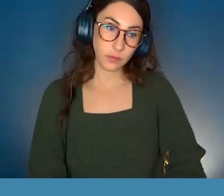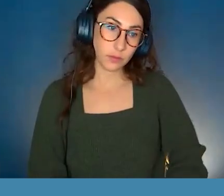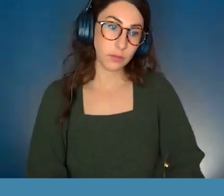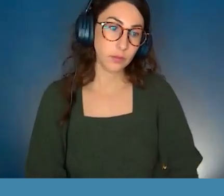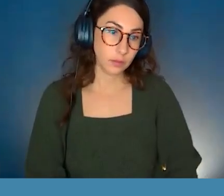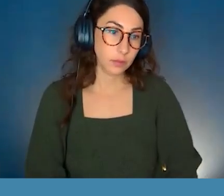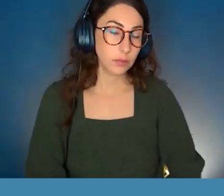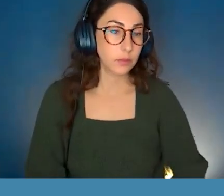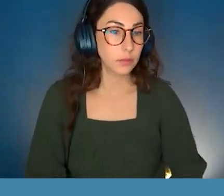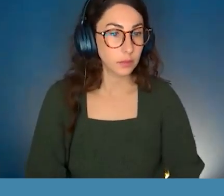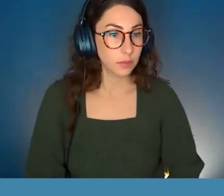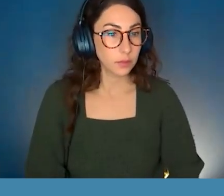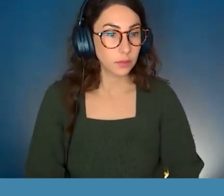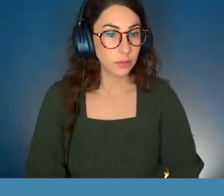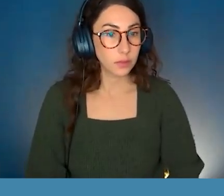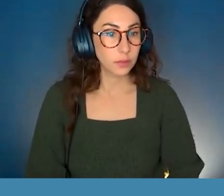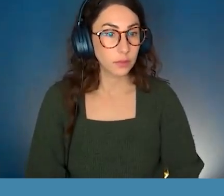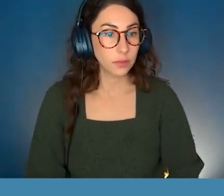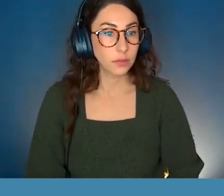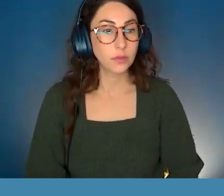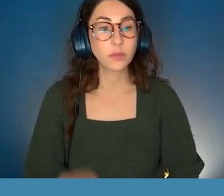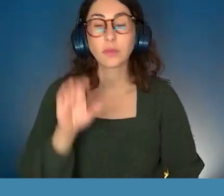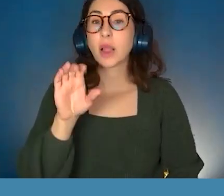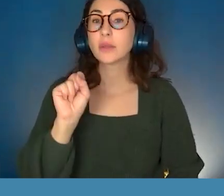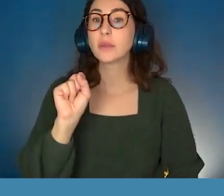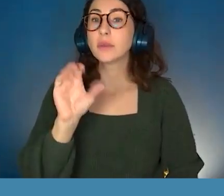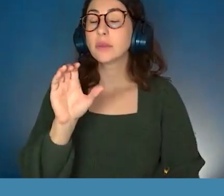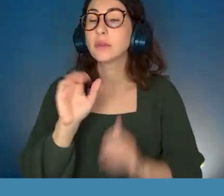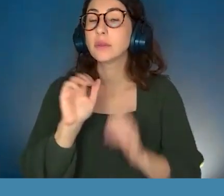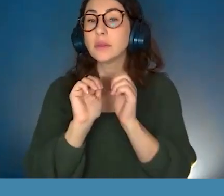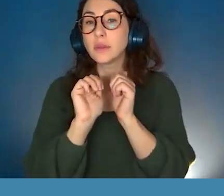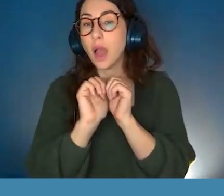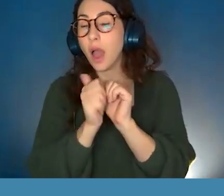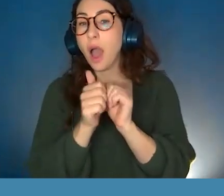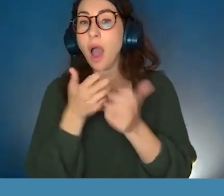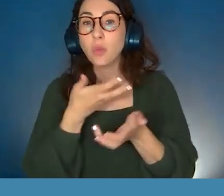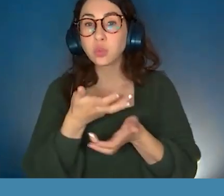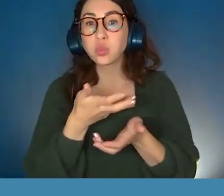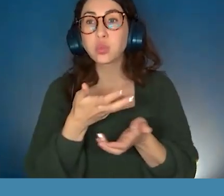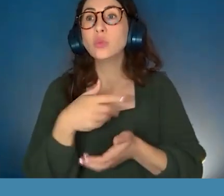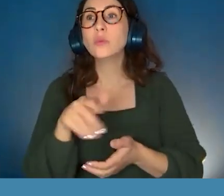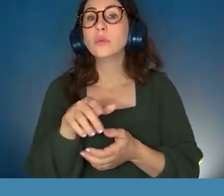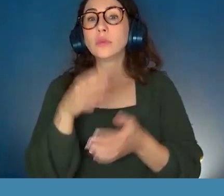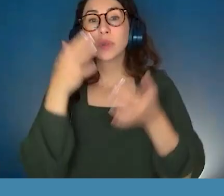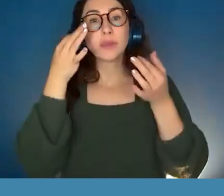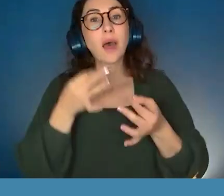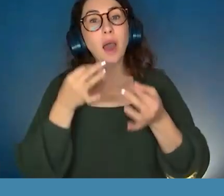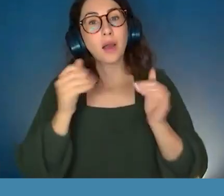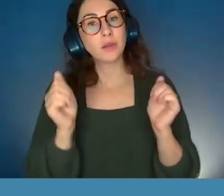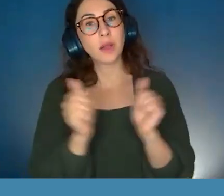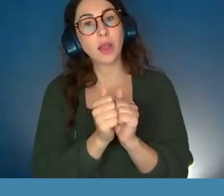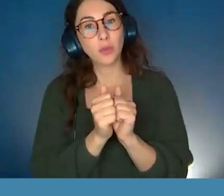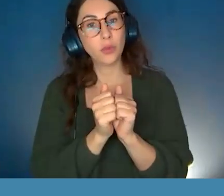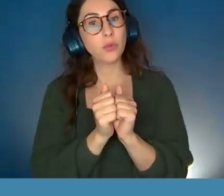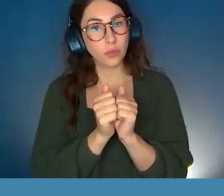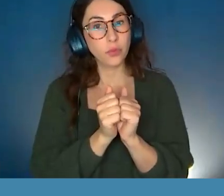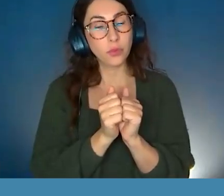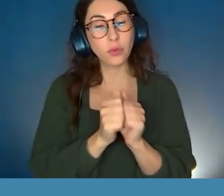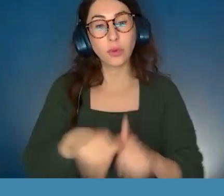So CSCs, they really work with individuals through shared decision-making, and